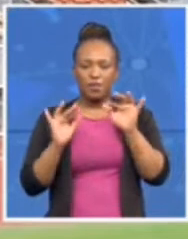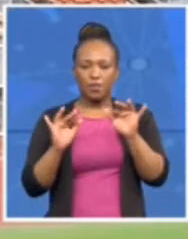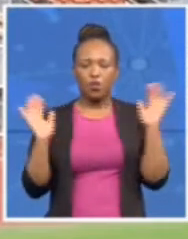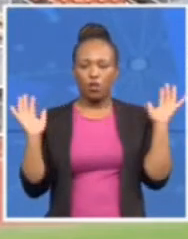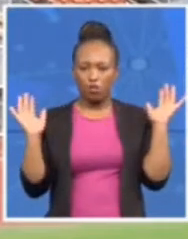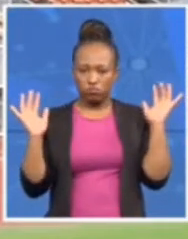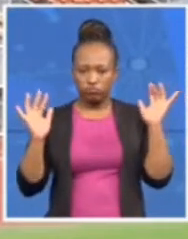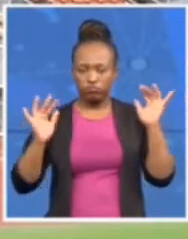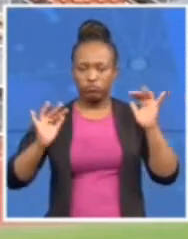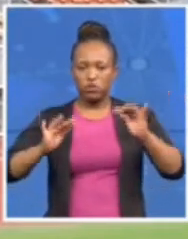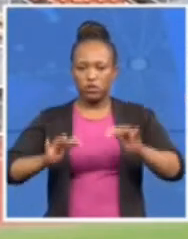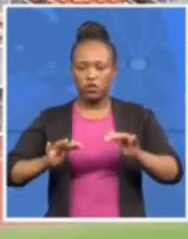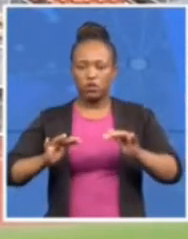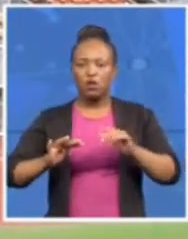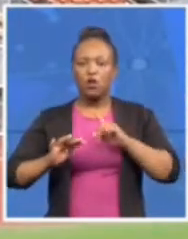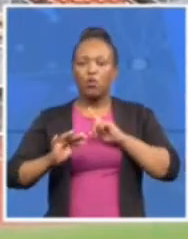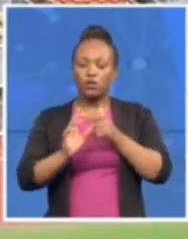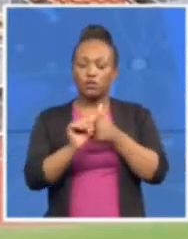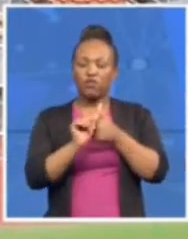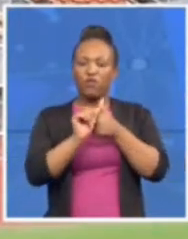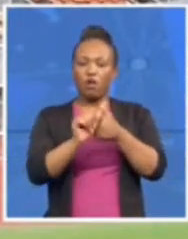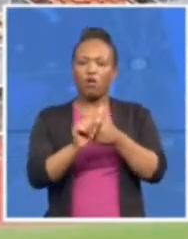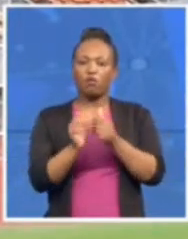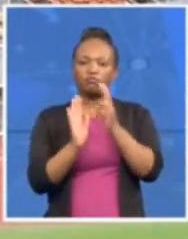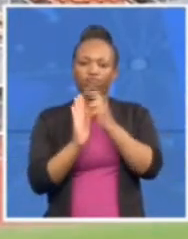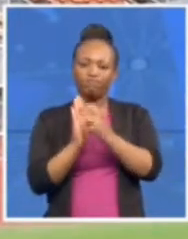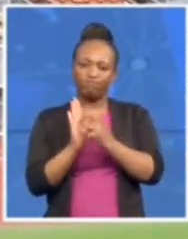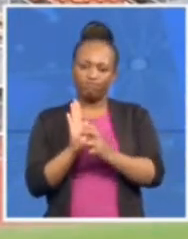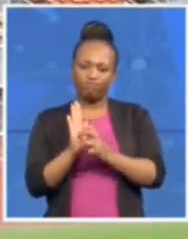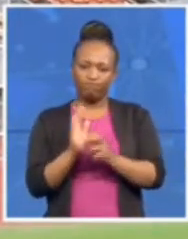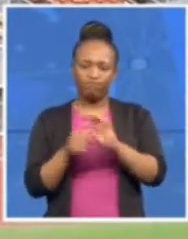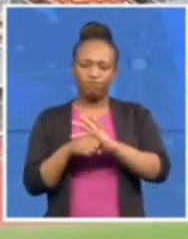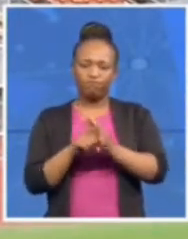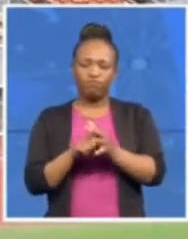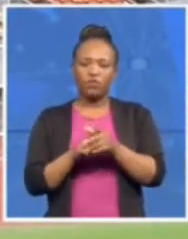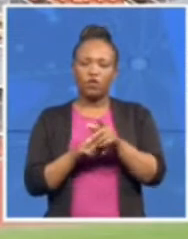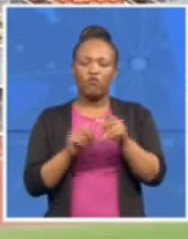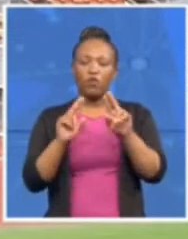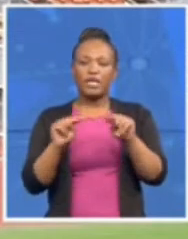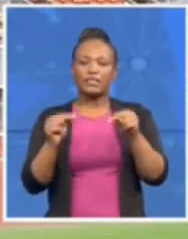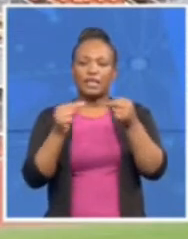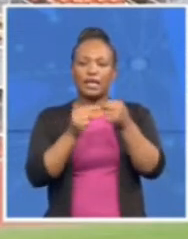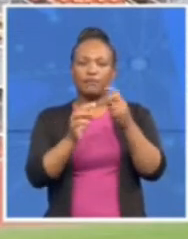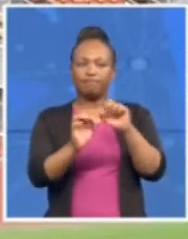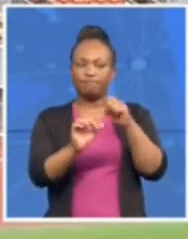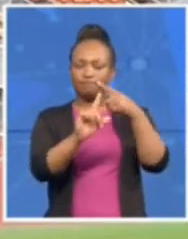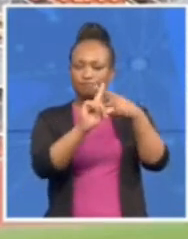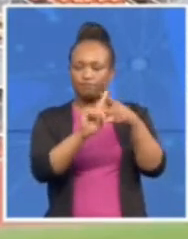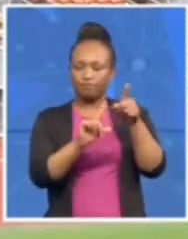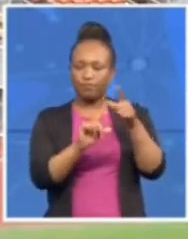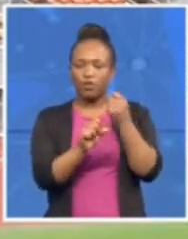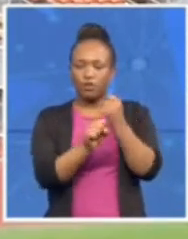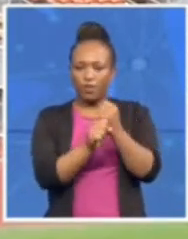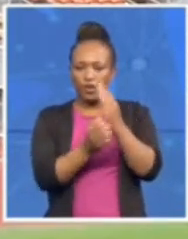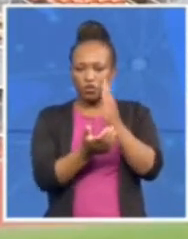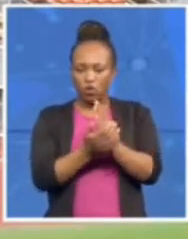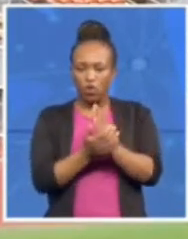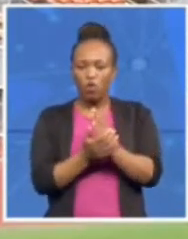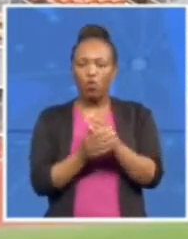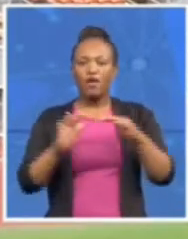to the call by our national executive to ensure that in venues like this you only have limited